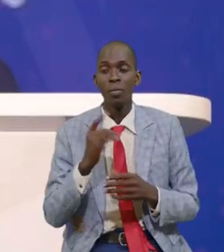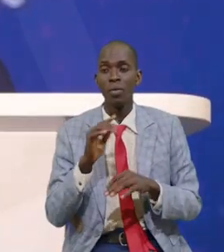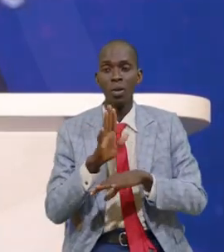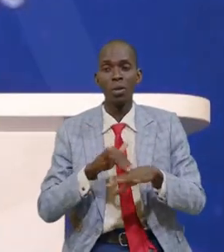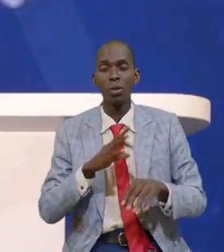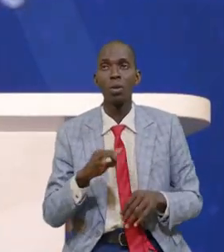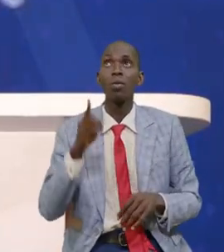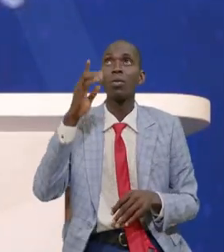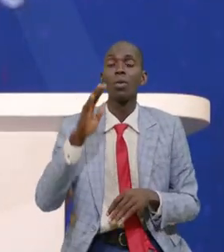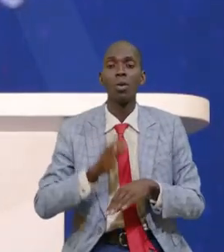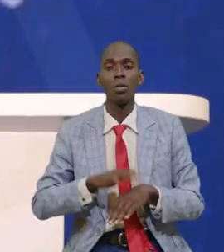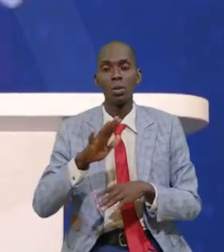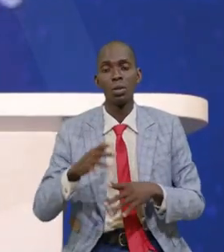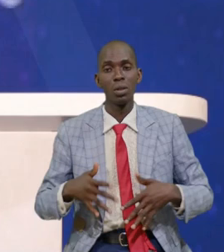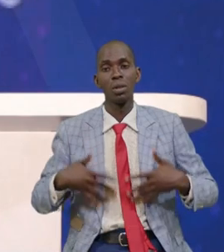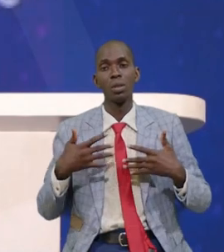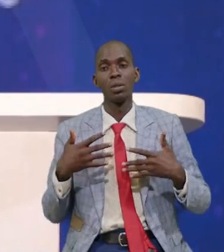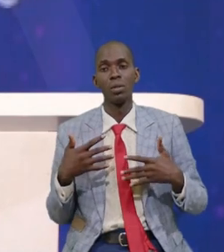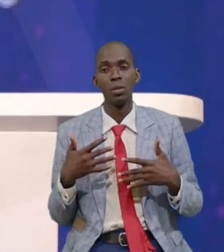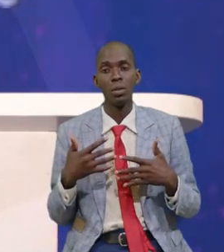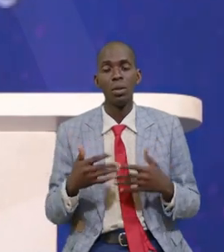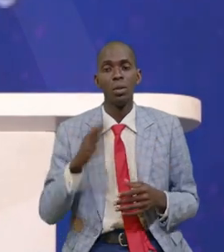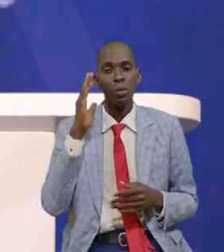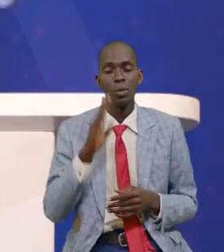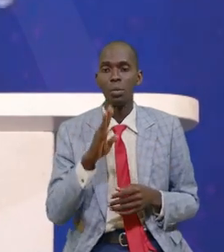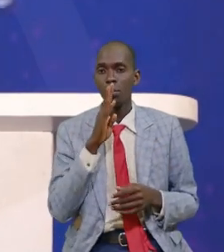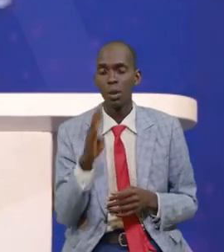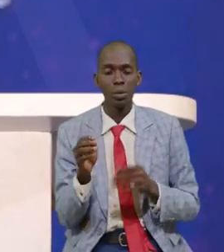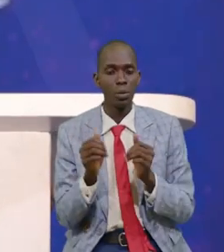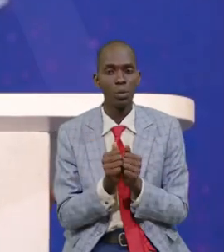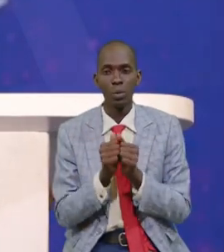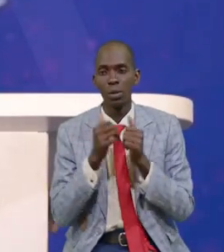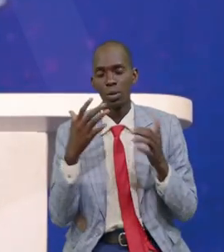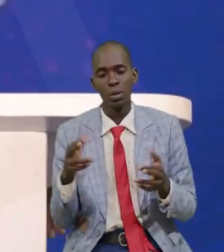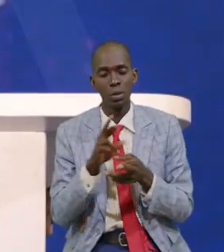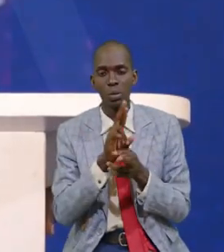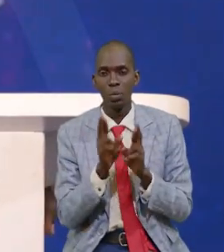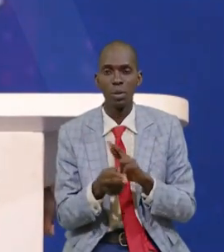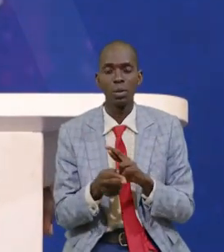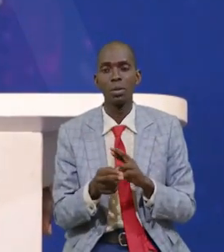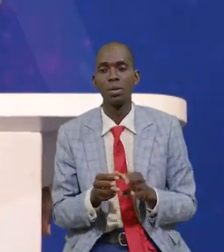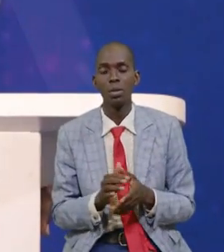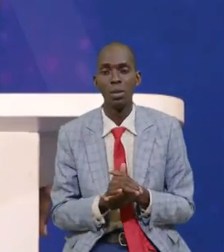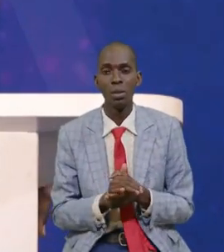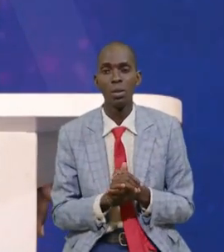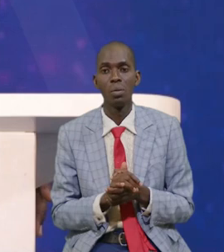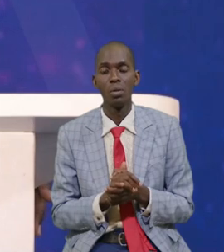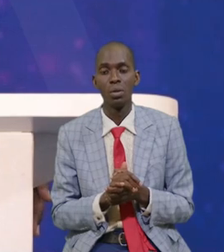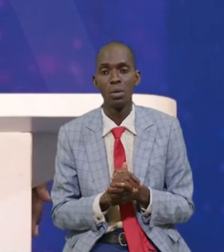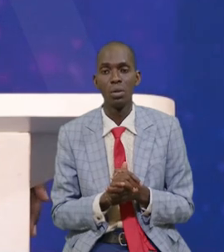your life will be without repentance.